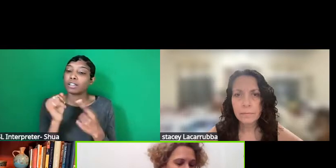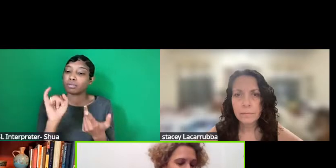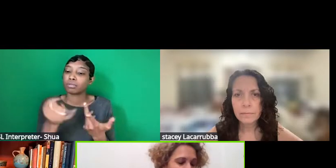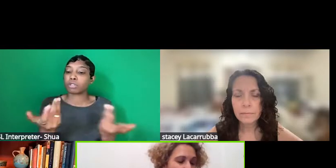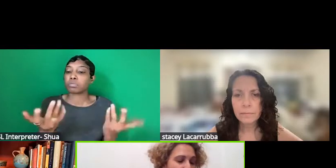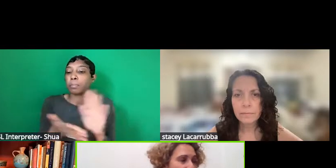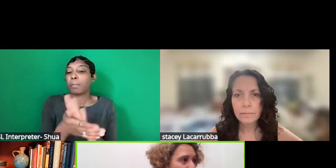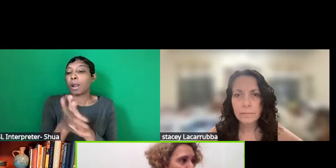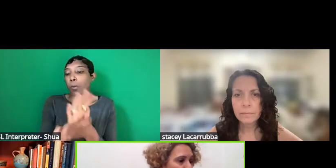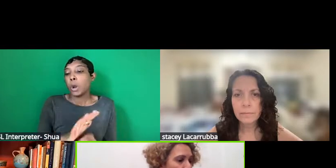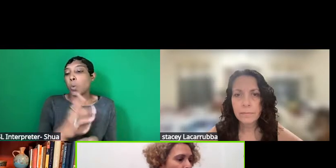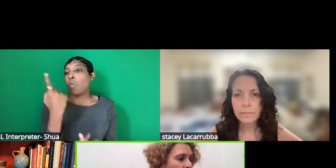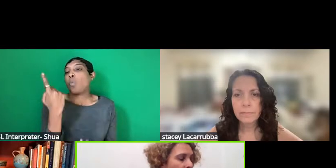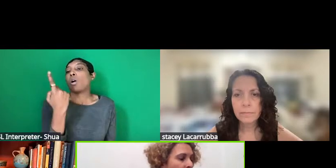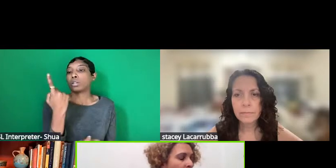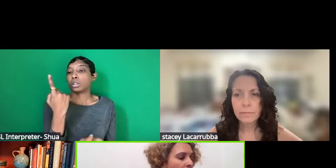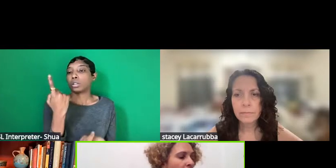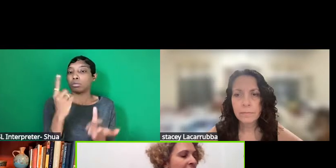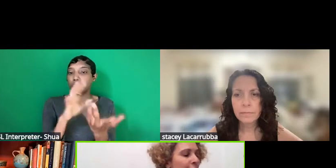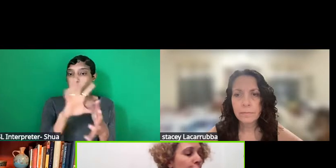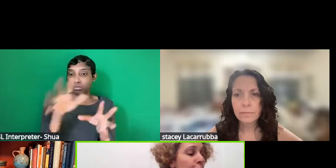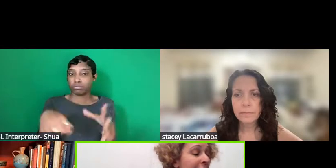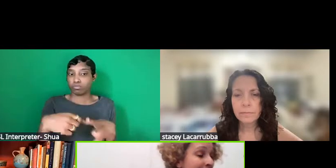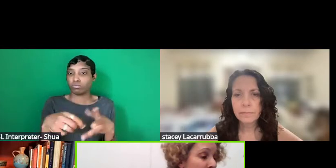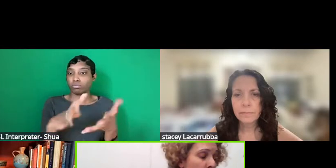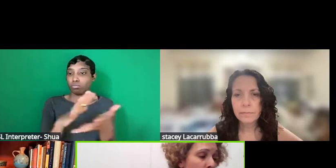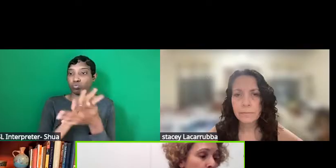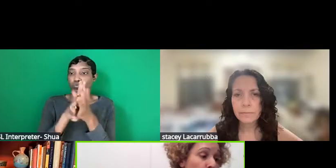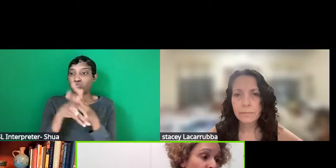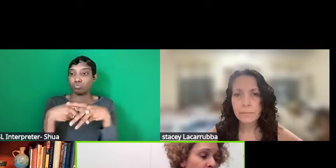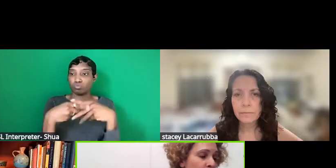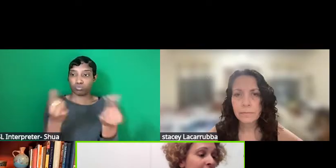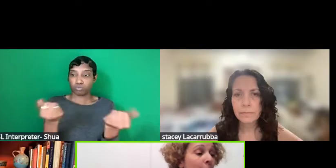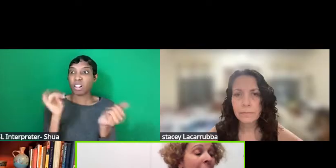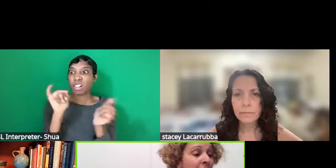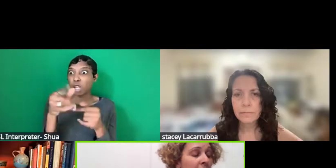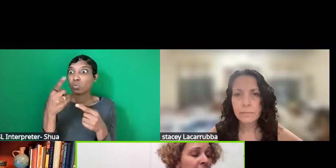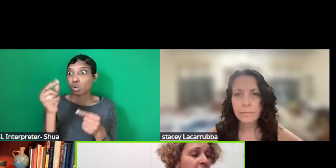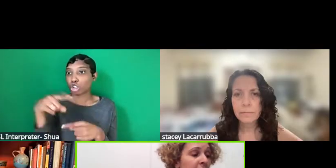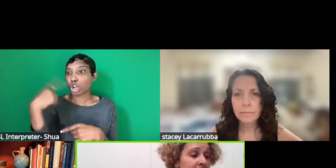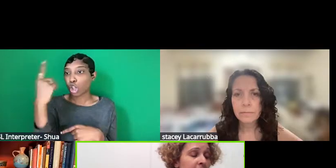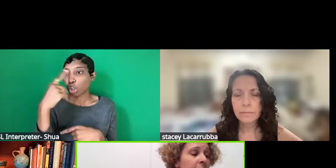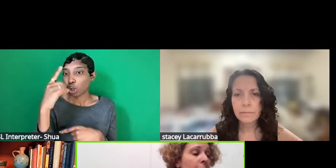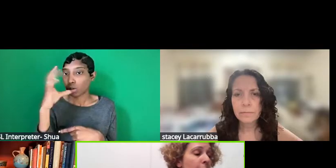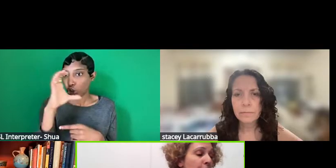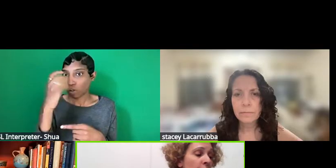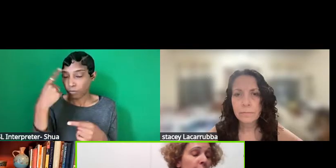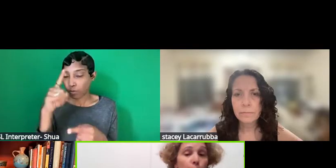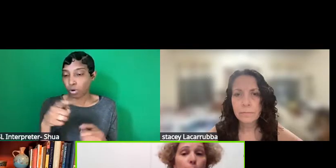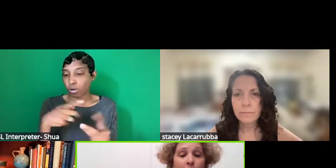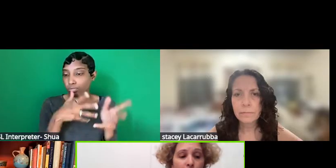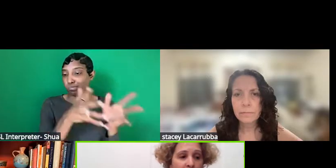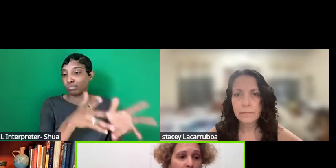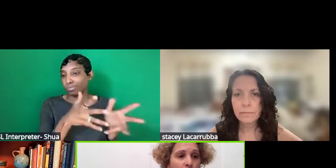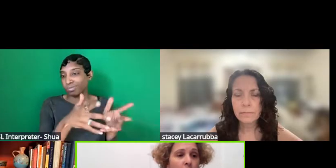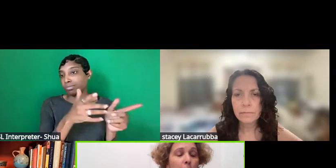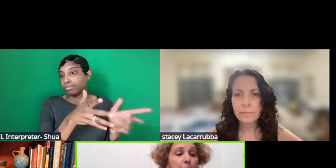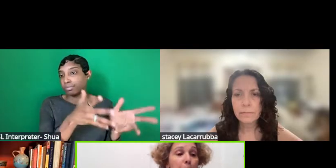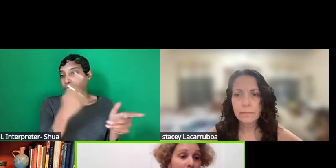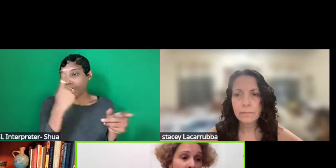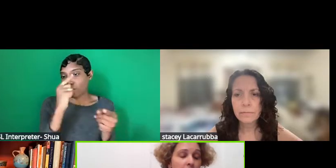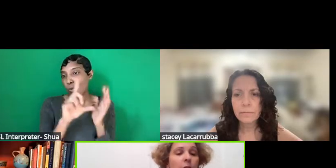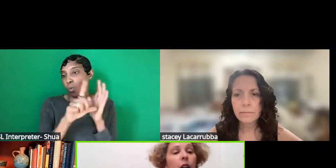one, so to speak. And so that's really what you're looking for. Now, I've had this sitting for a little while